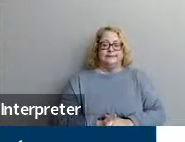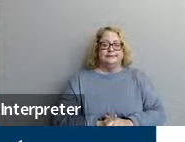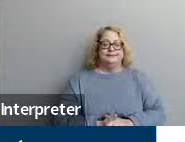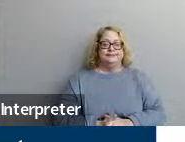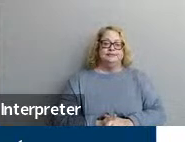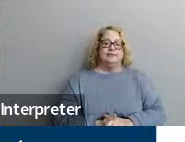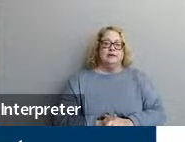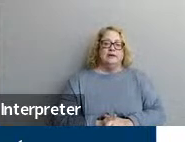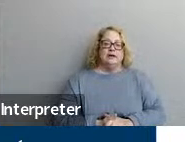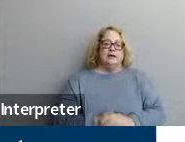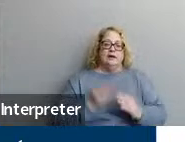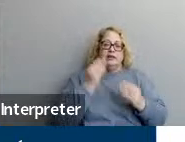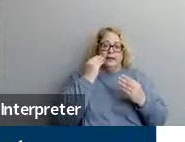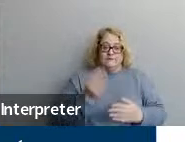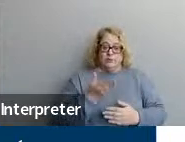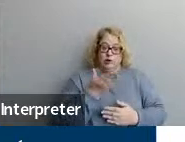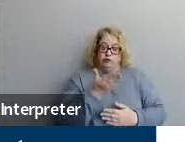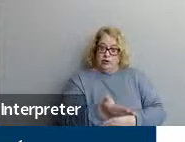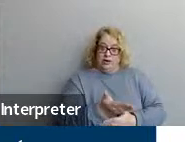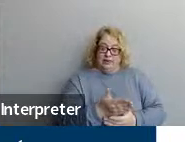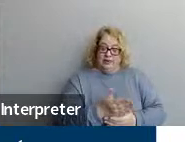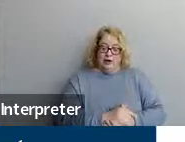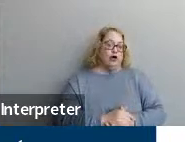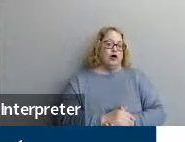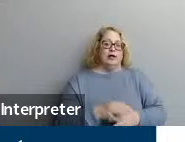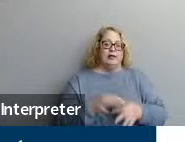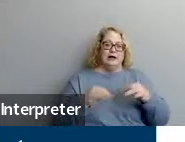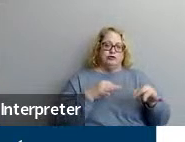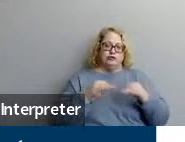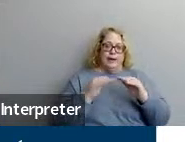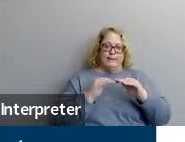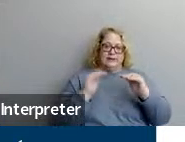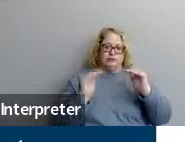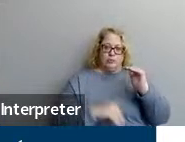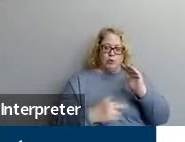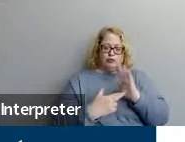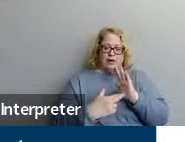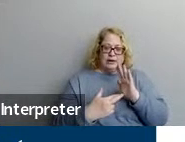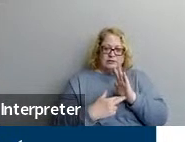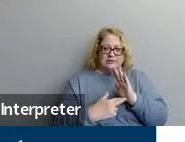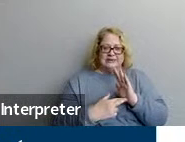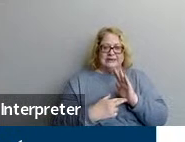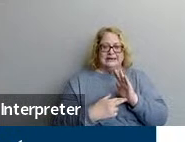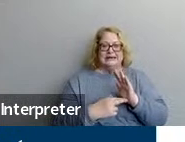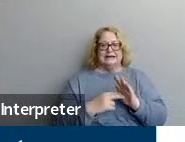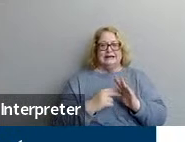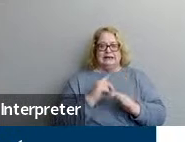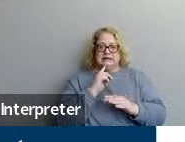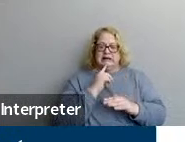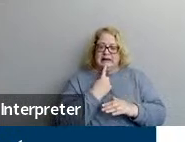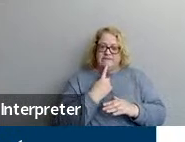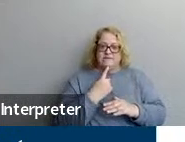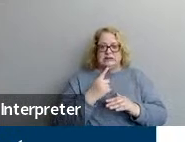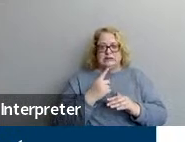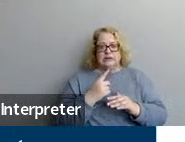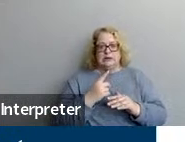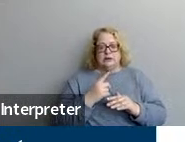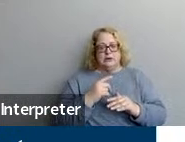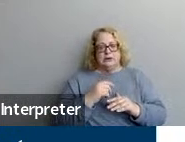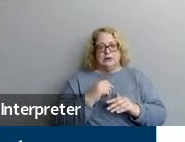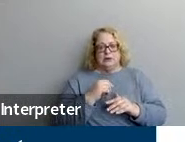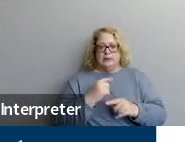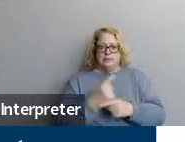The information that you see before you describes disproportionate representation, significant discrepancies in discipline, as well